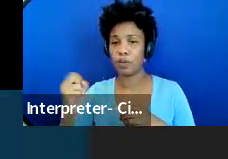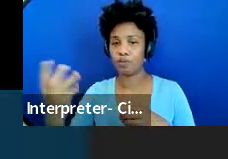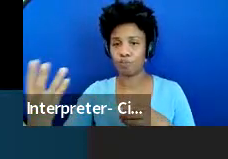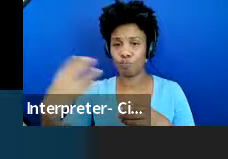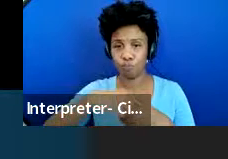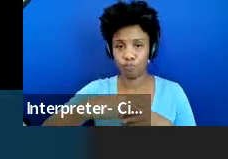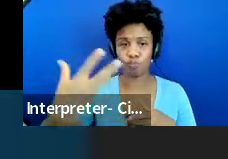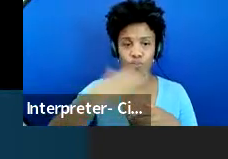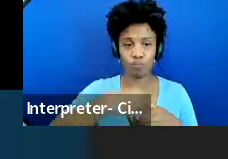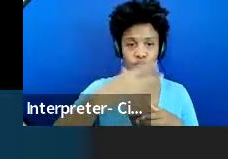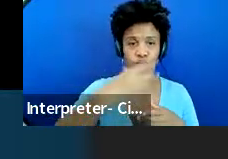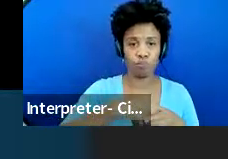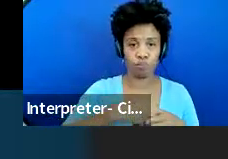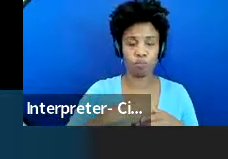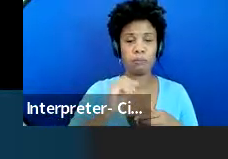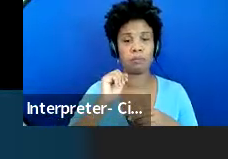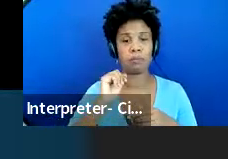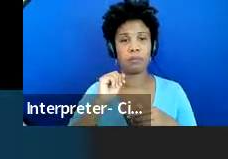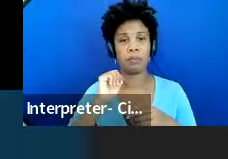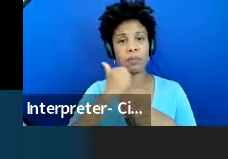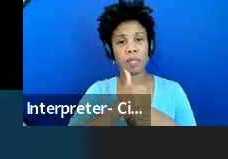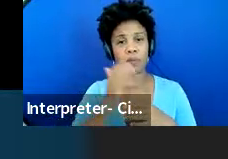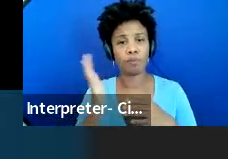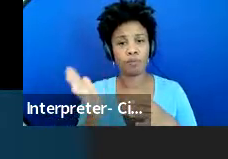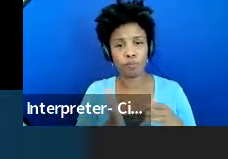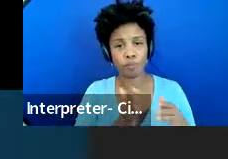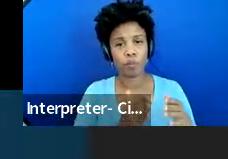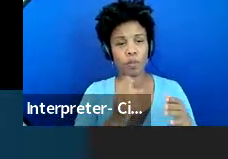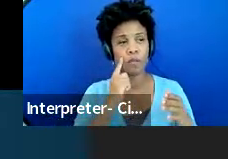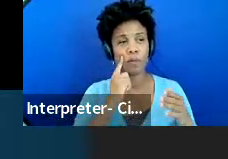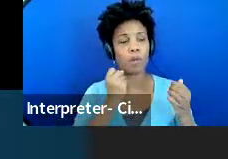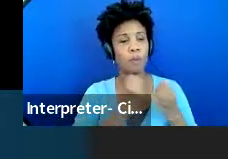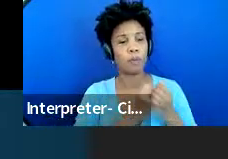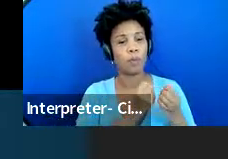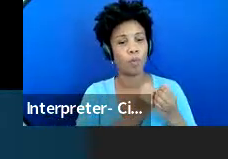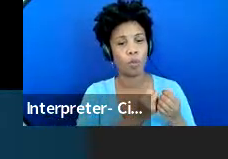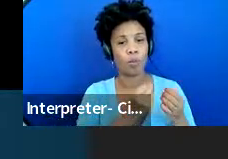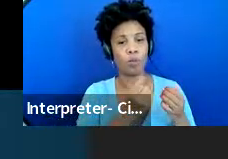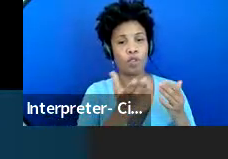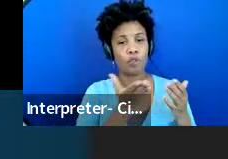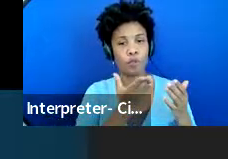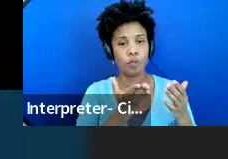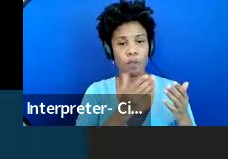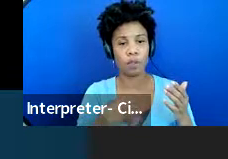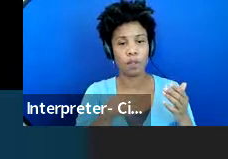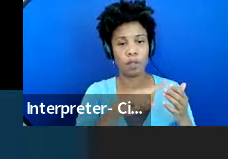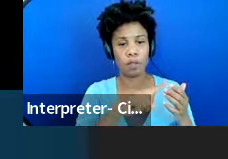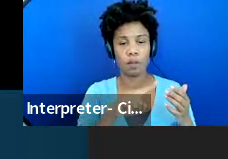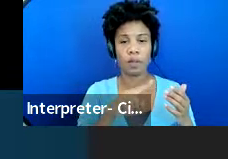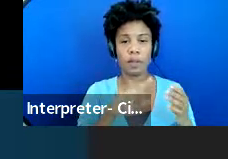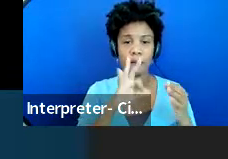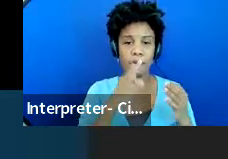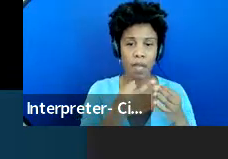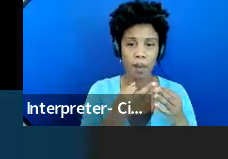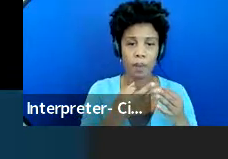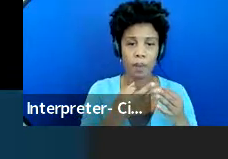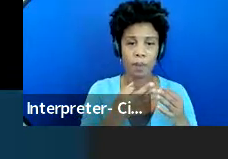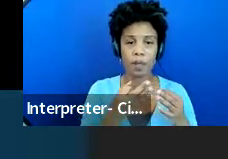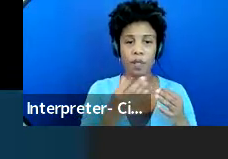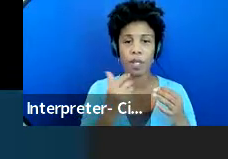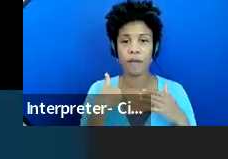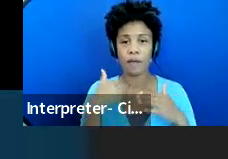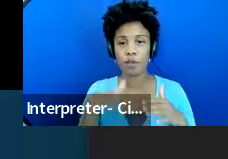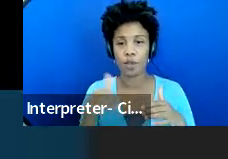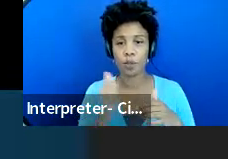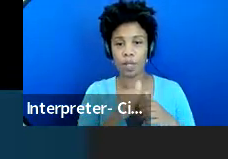persons with profound disabilities at the community level to mitigate the need for them to go external and to